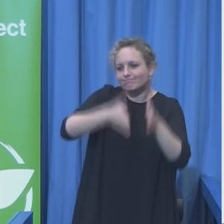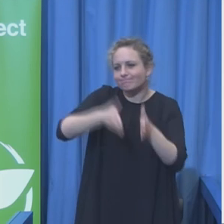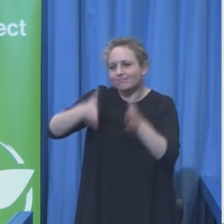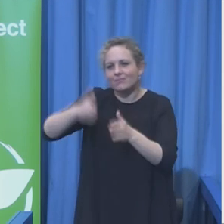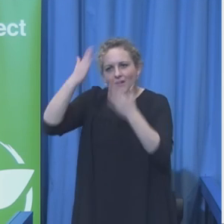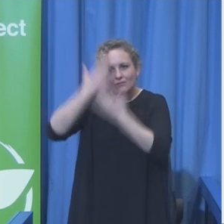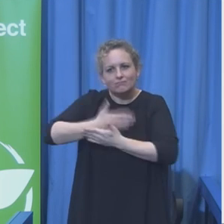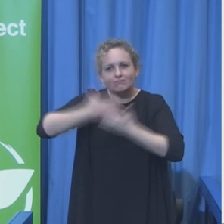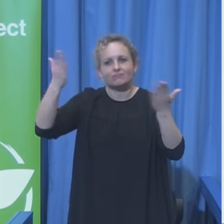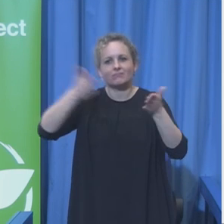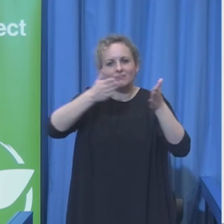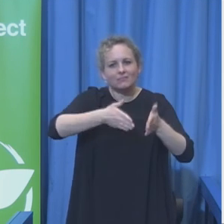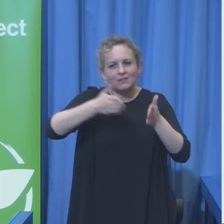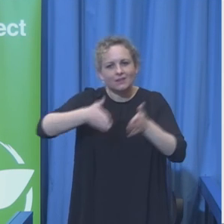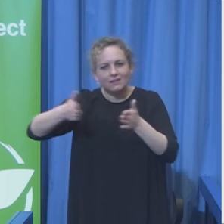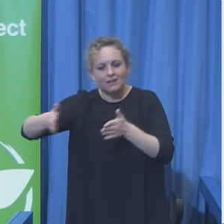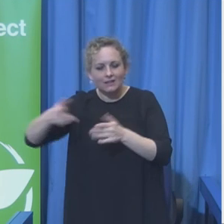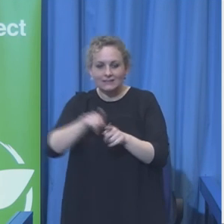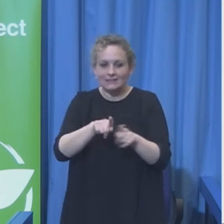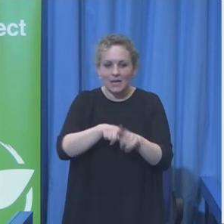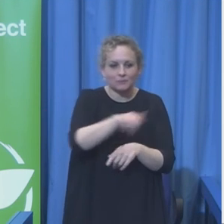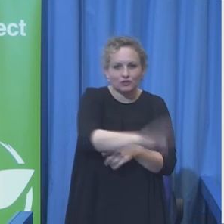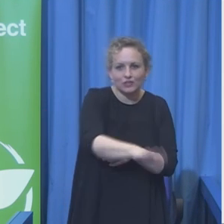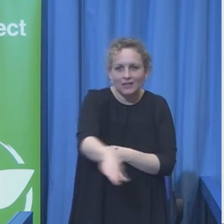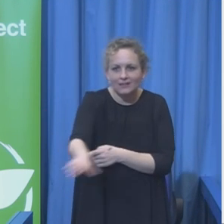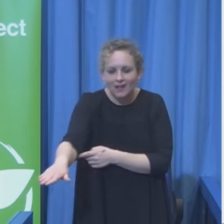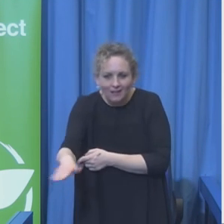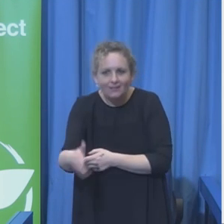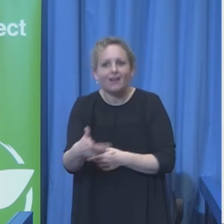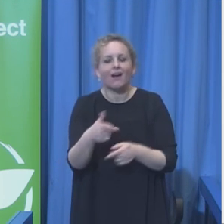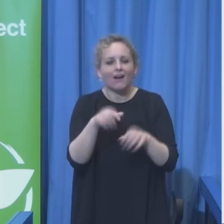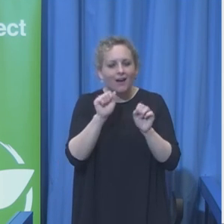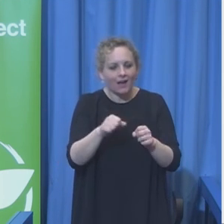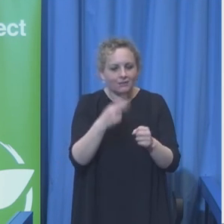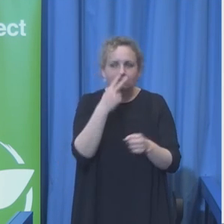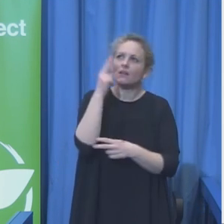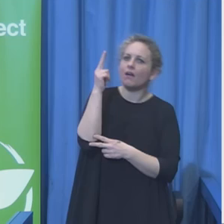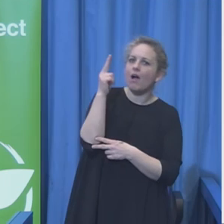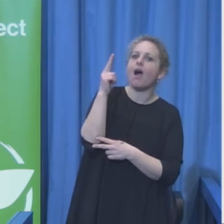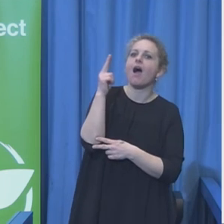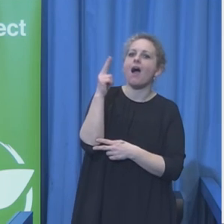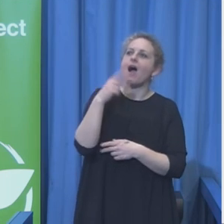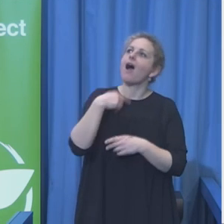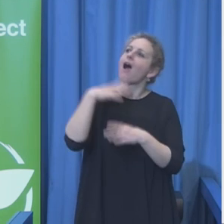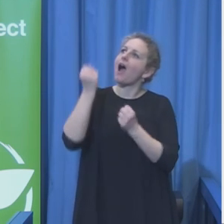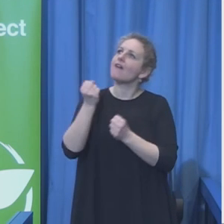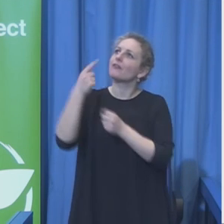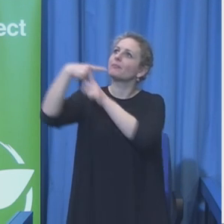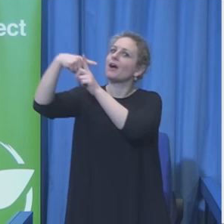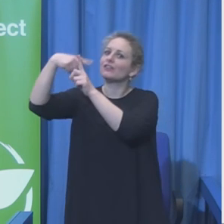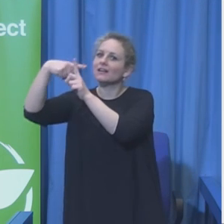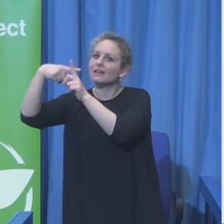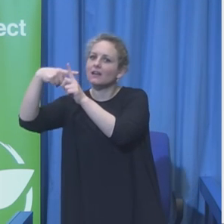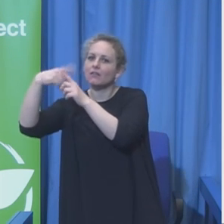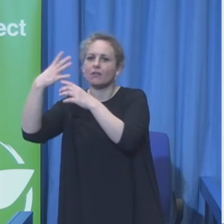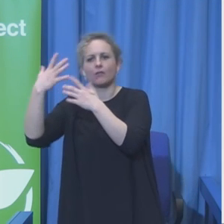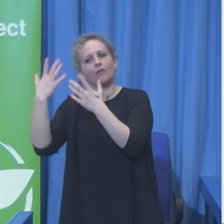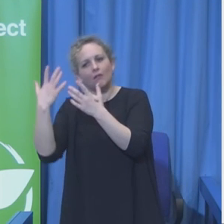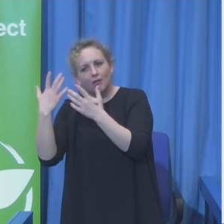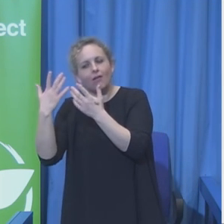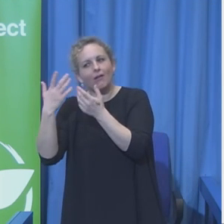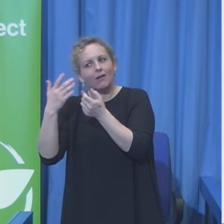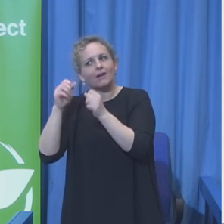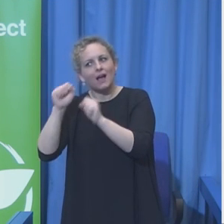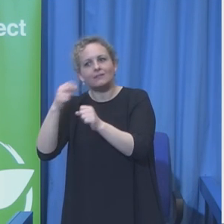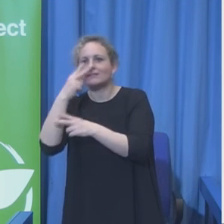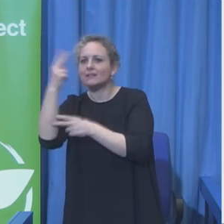to teach our children what they meant in those times, okay? No censorship, just explaining things. And the other